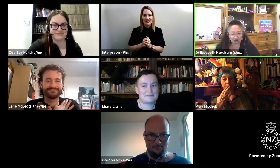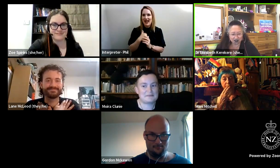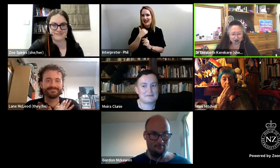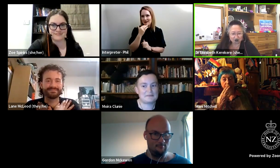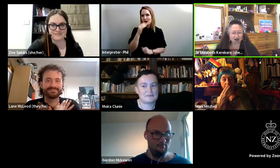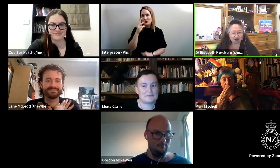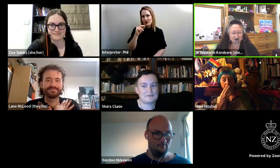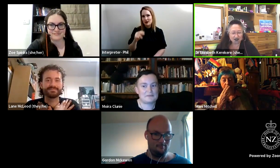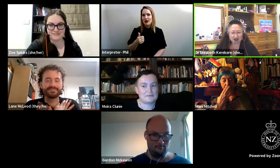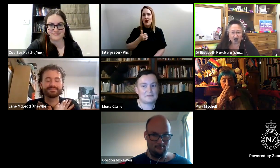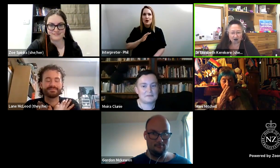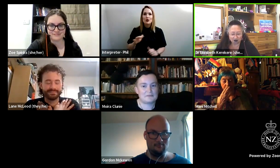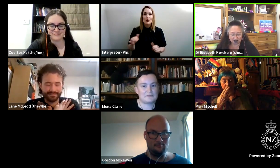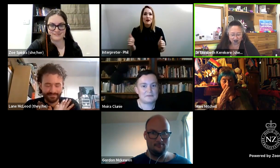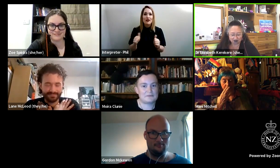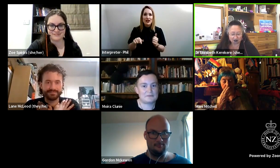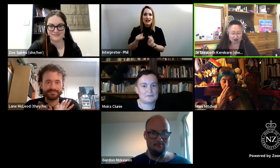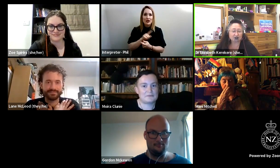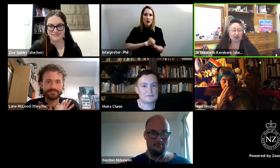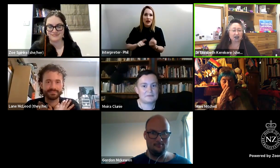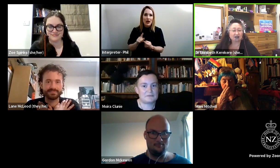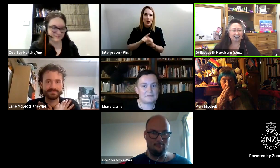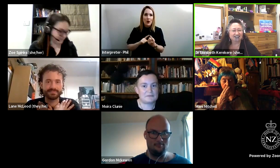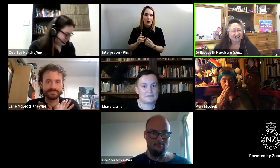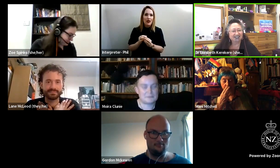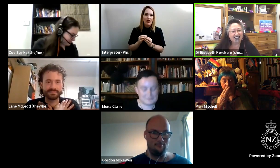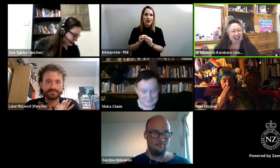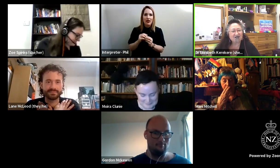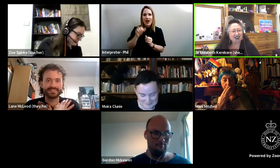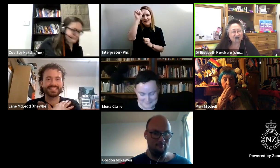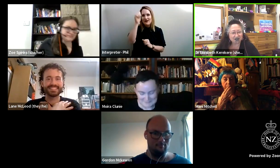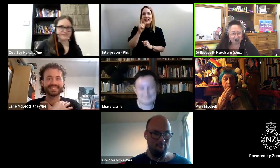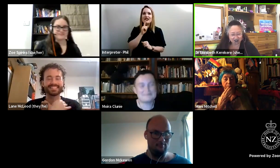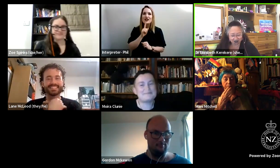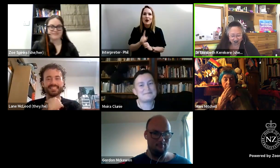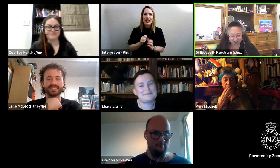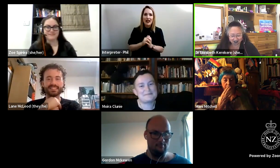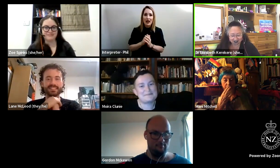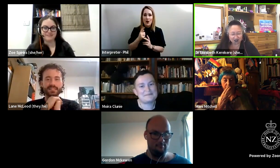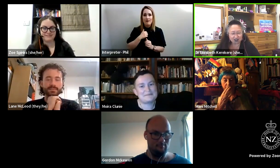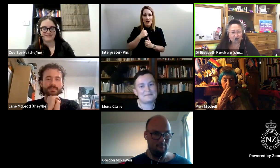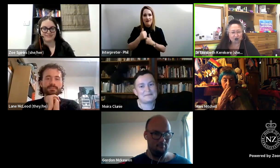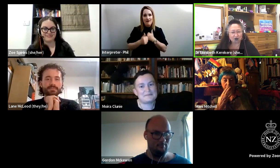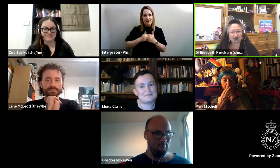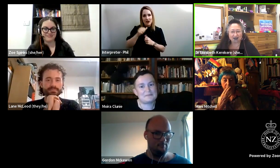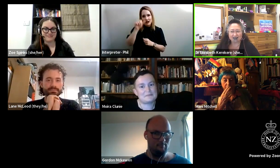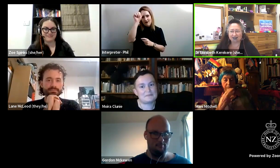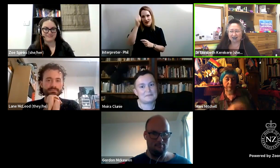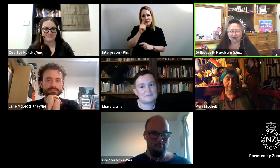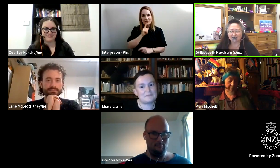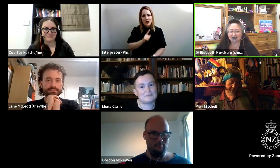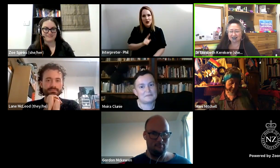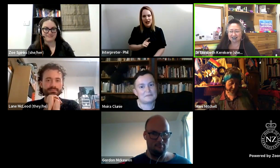to finish hui with whakatauki and one of my favorites. It's very short, but